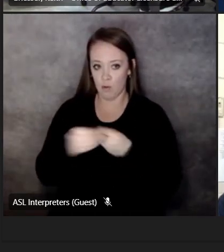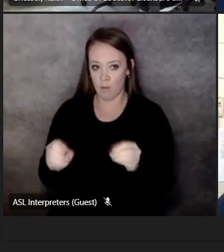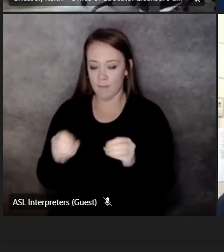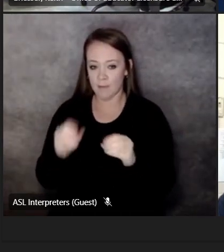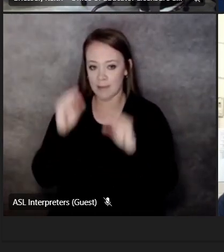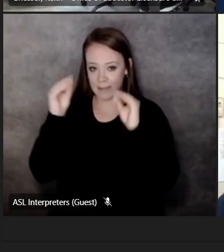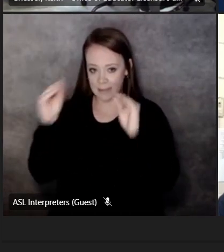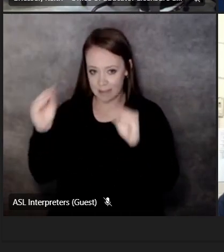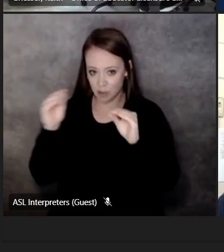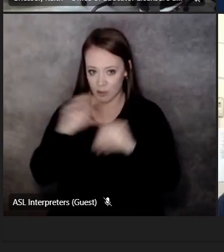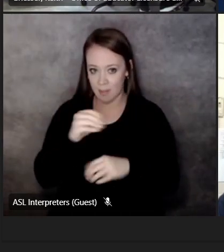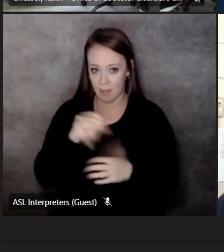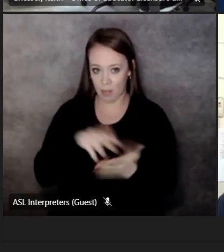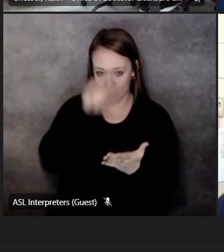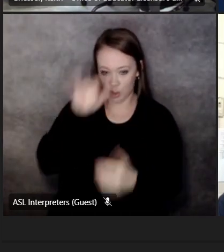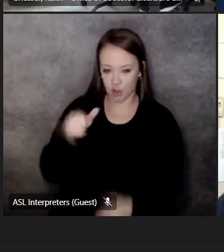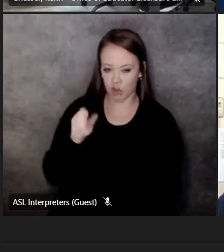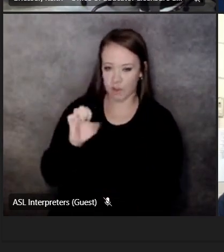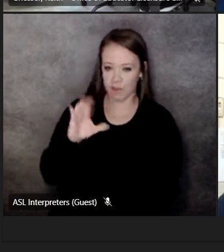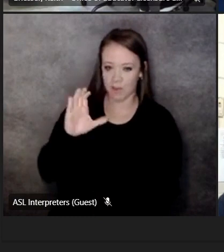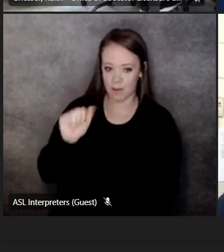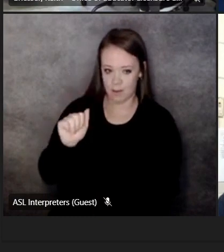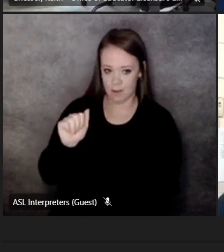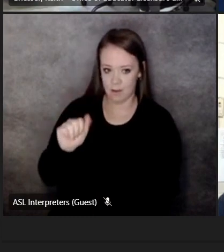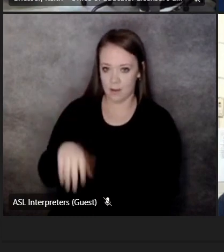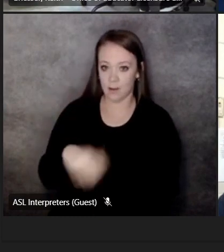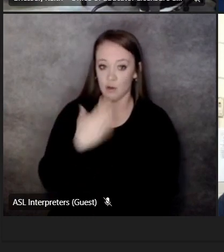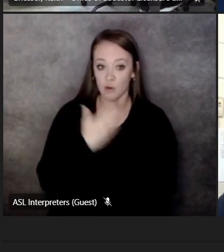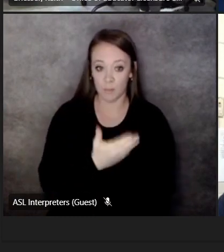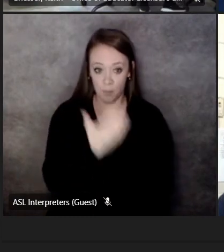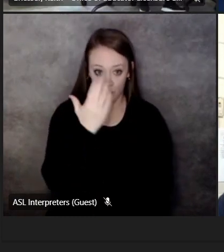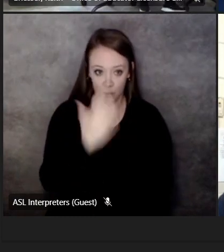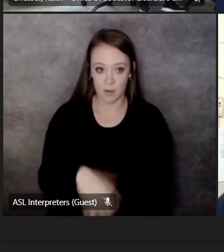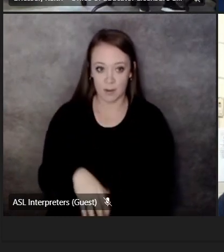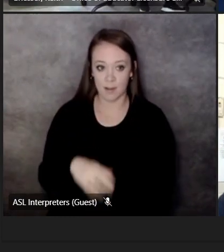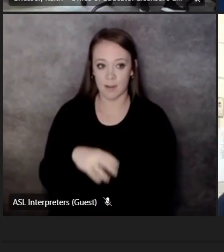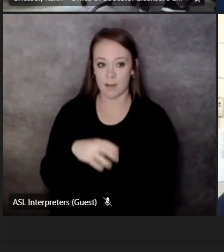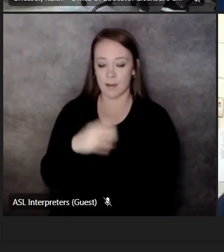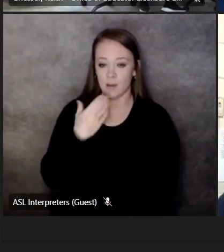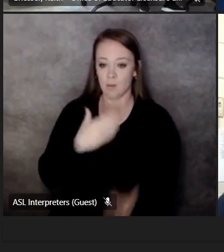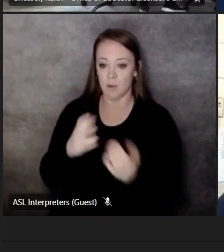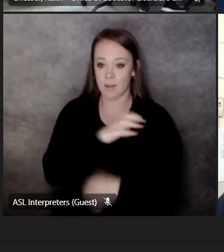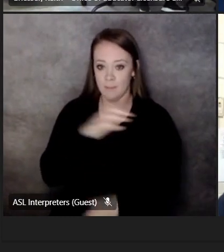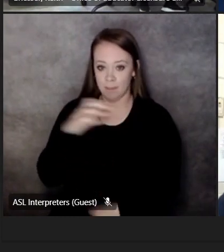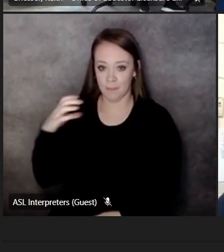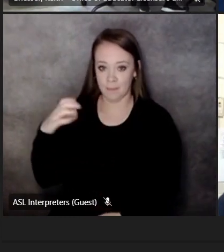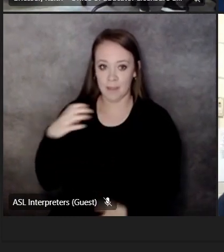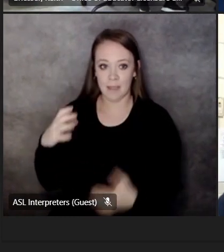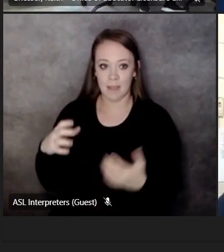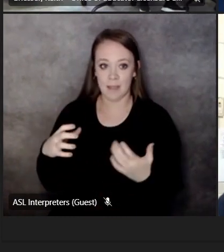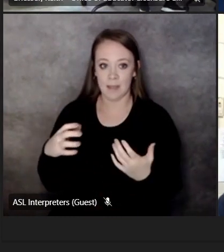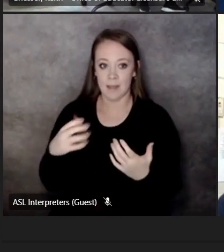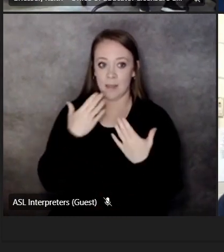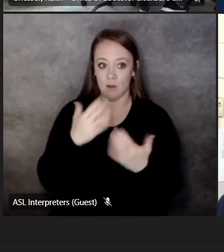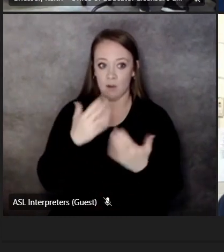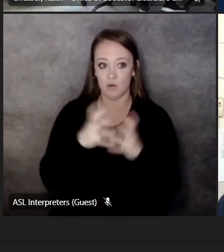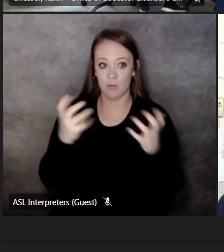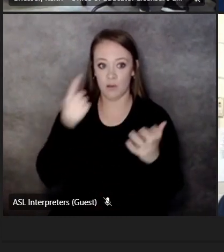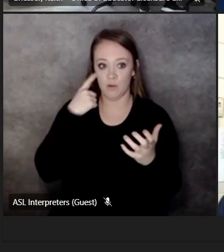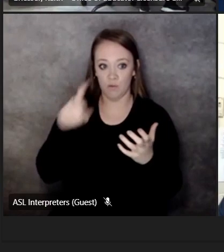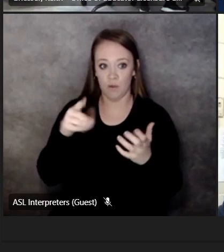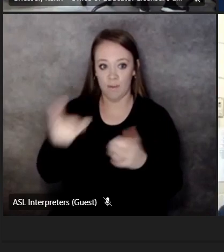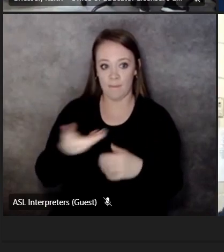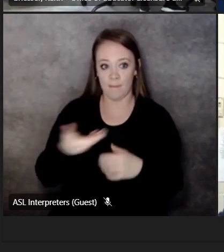Good morning, Jessica. Good morning, Chair. Good morning, committee. Thank you so much for having me. And I think there are some slides that'll be